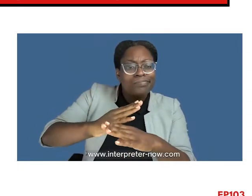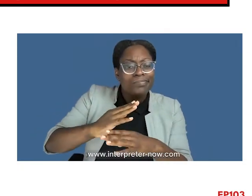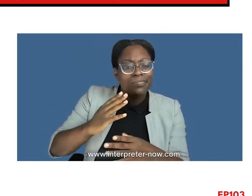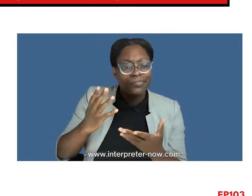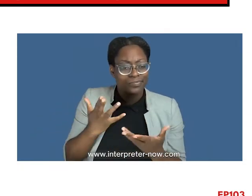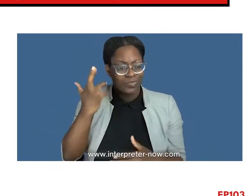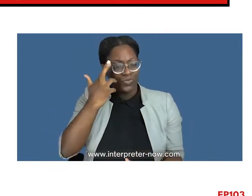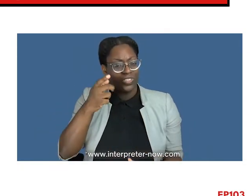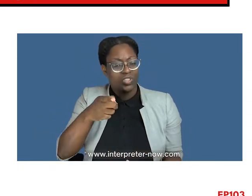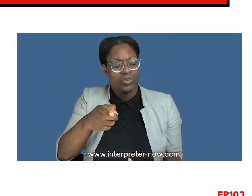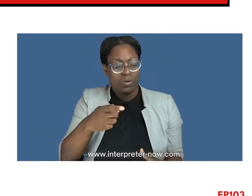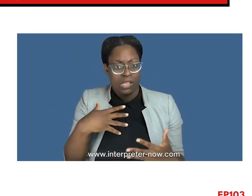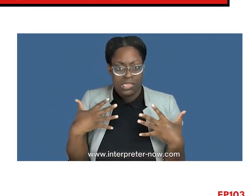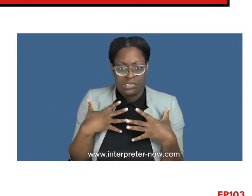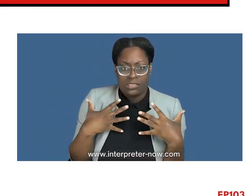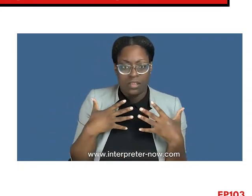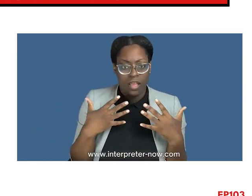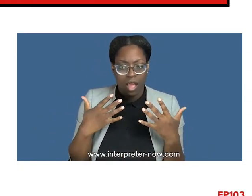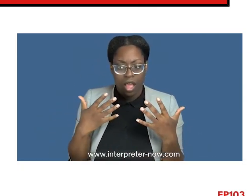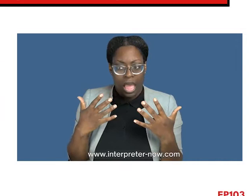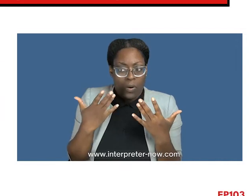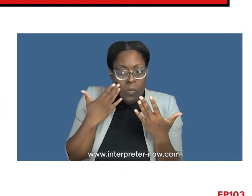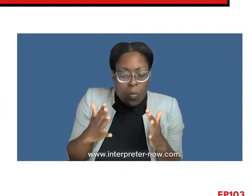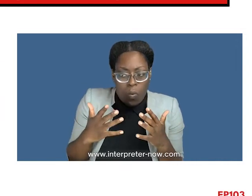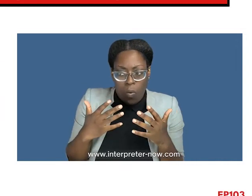Go beyond I'm afraid, or